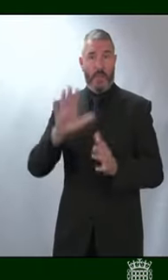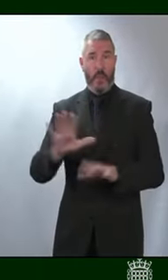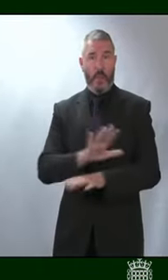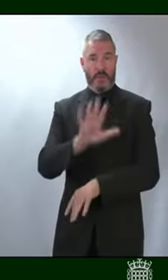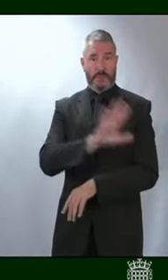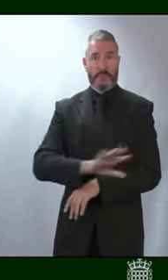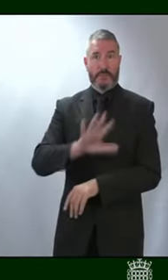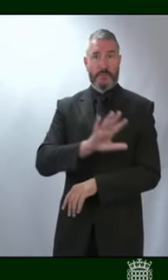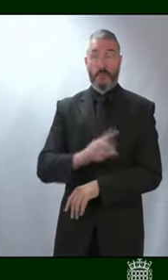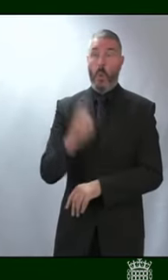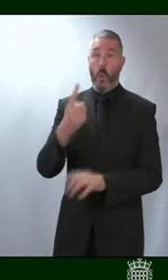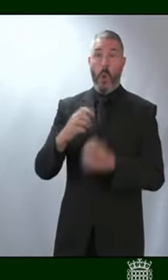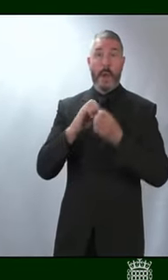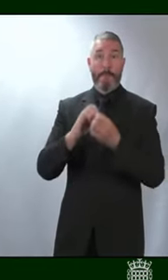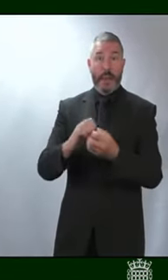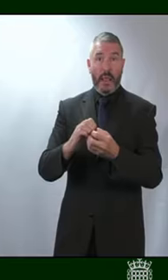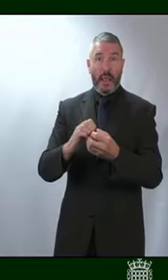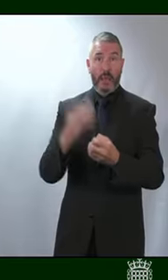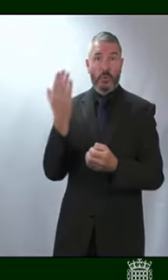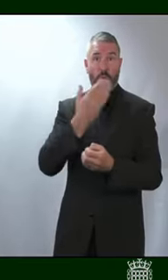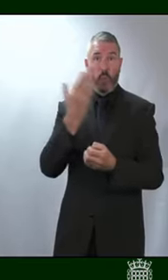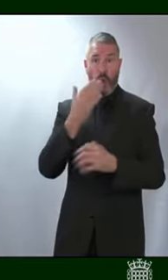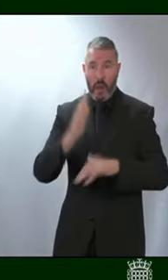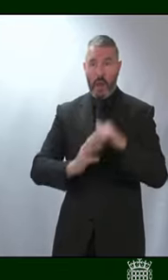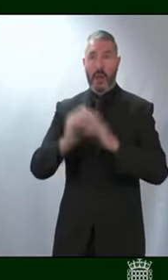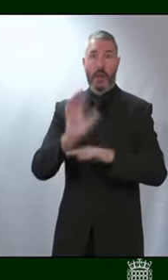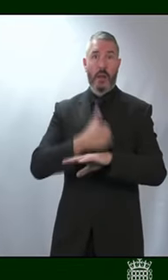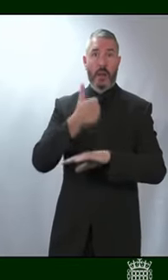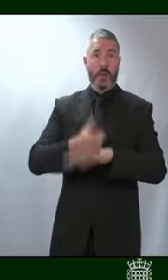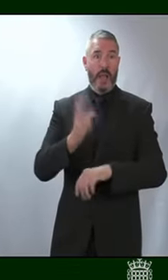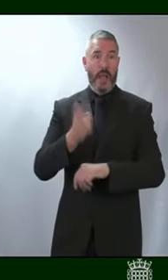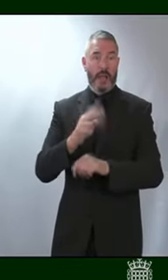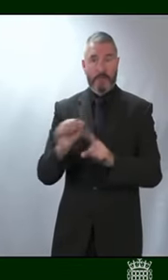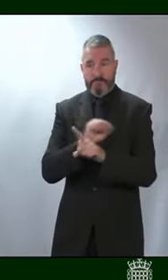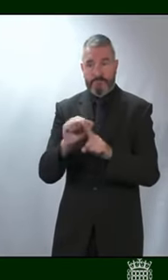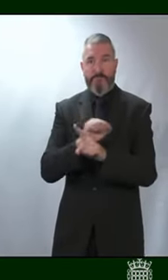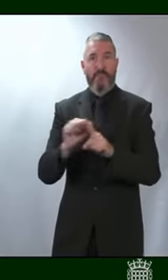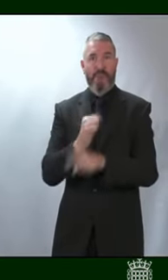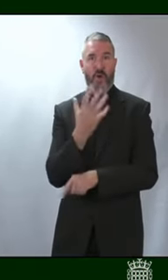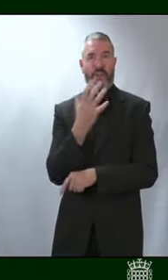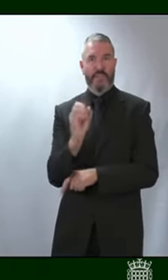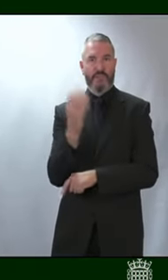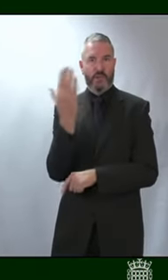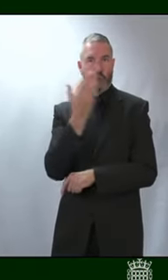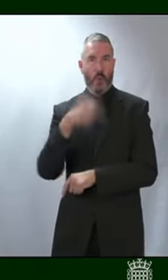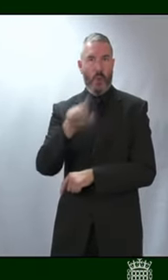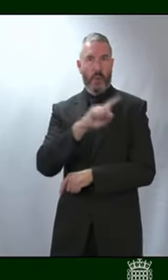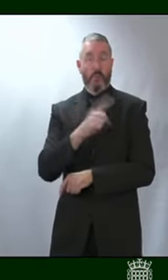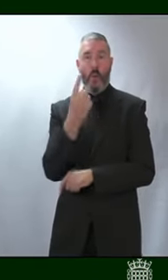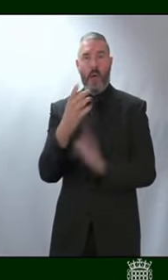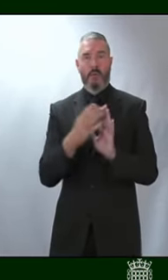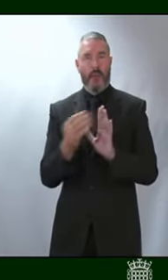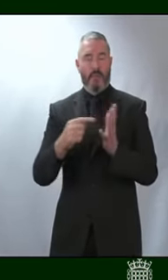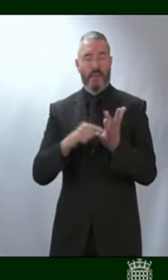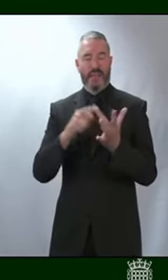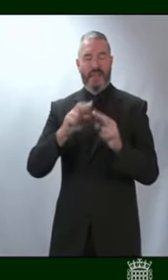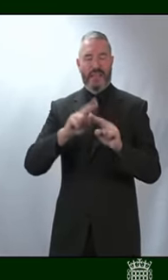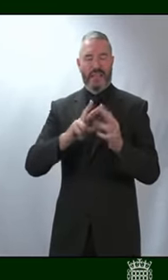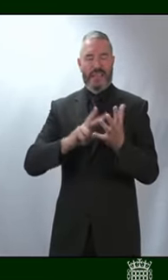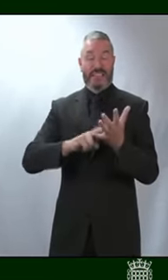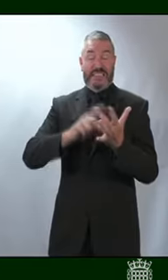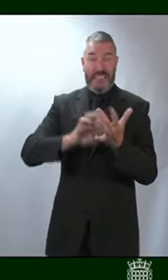new £1 billion school rebuilding programme, which will help refurbish 50 schools from next year. Tiverton High School in my